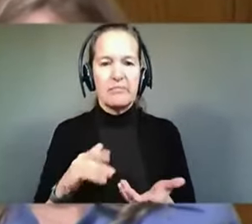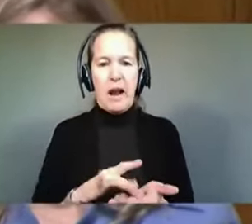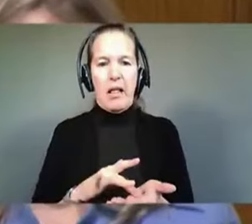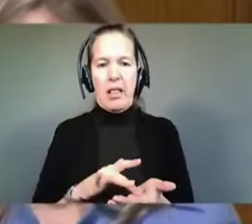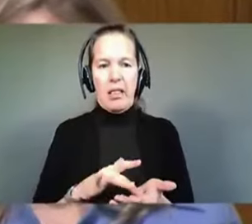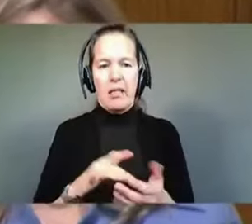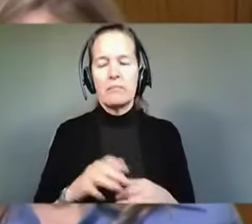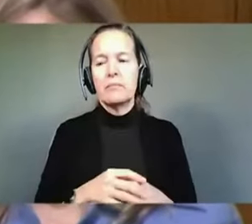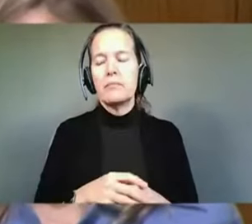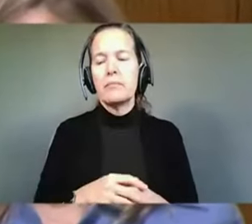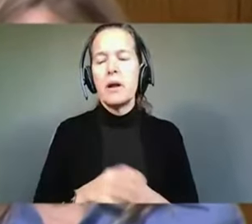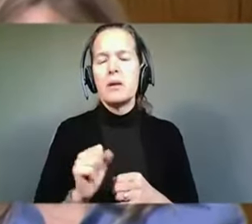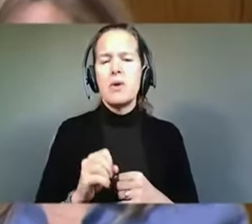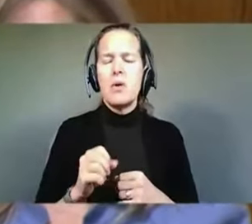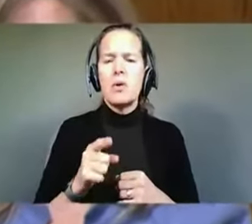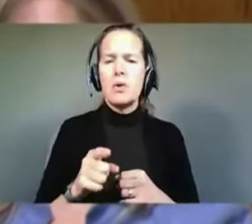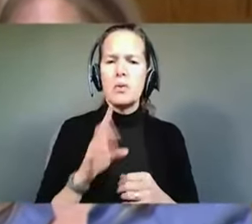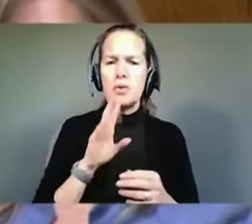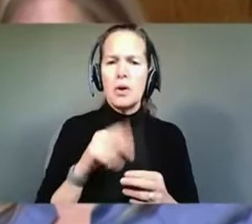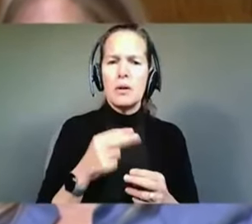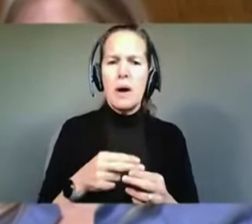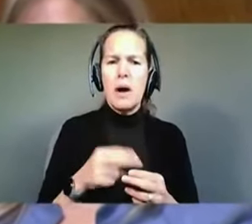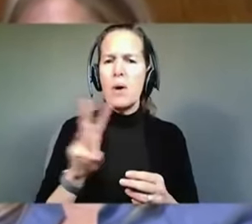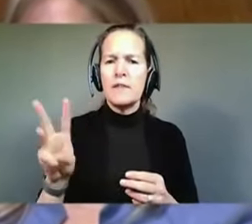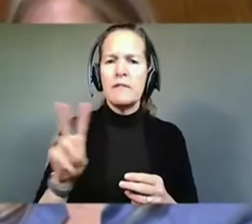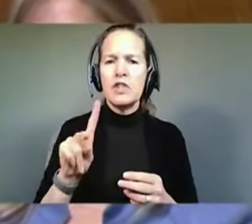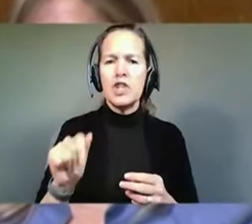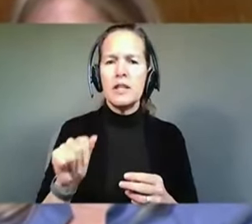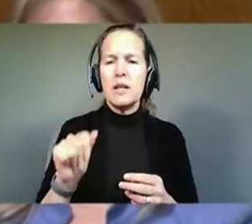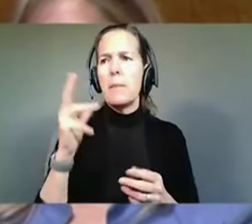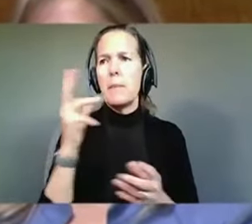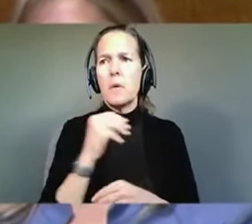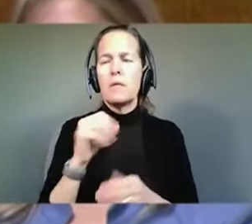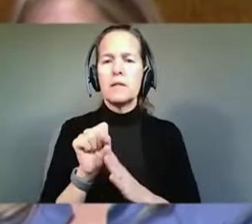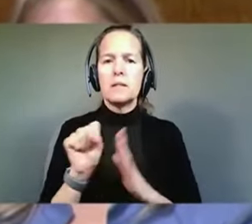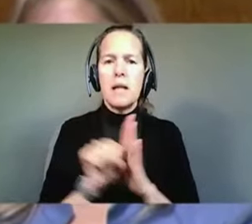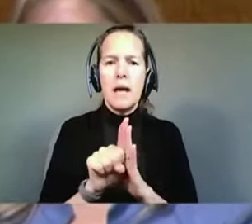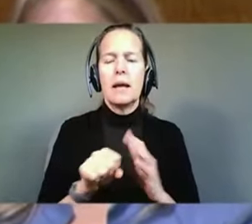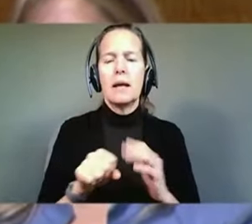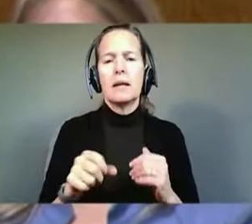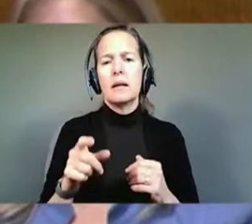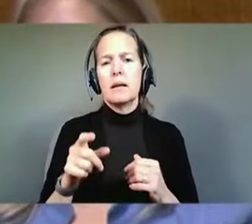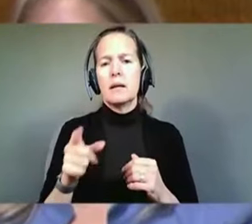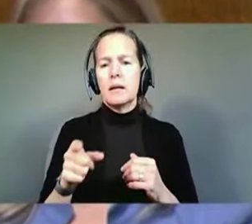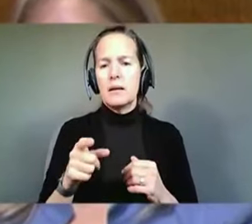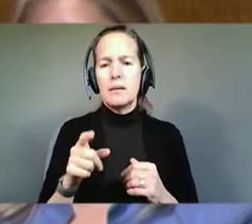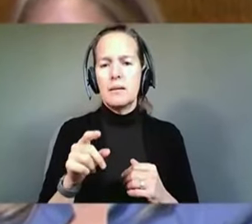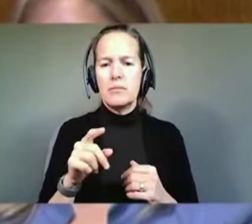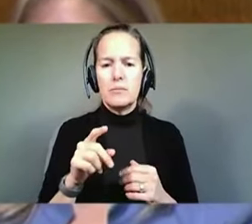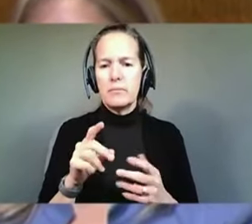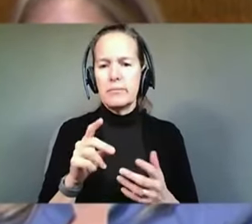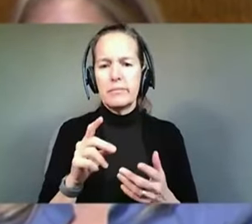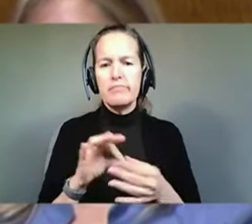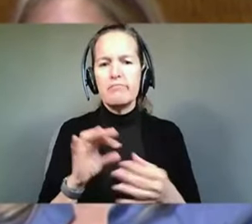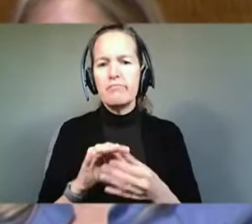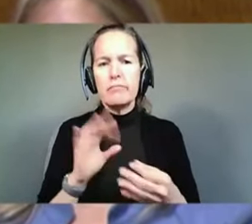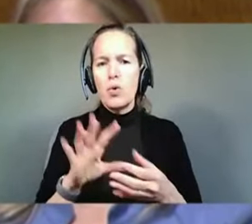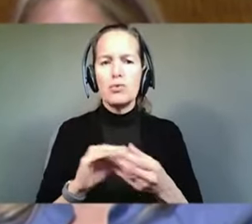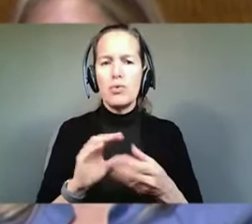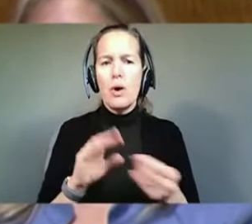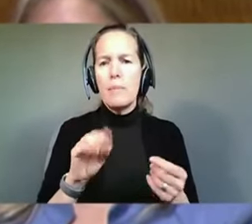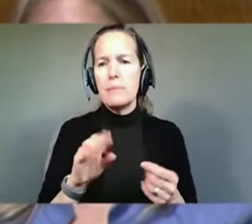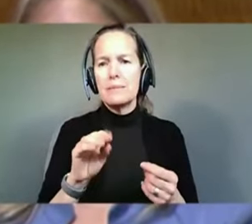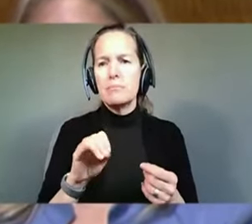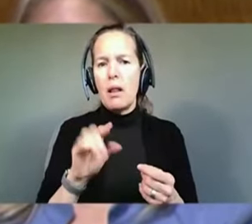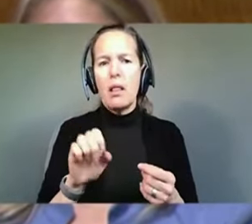you're talking about having to leave West Virginia, beautiful state, to move to be closer. You're talking about Ms. Beal, et cetera, same sort of story. Is